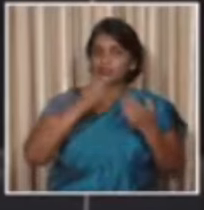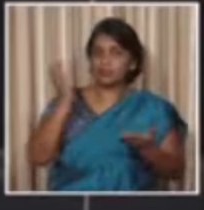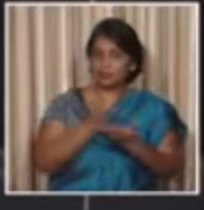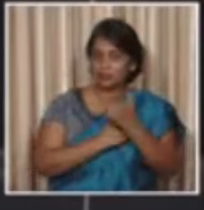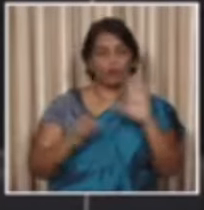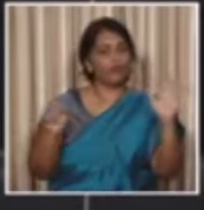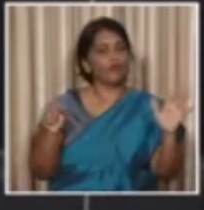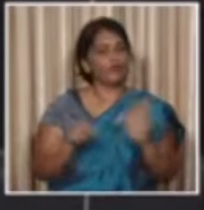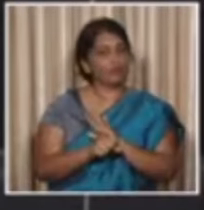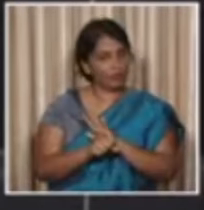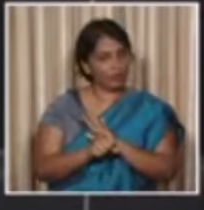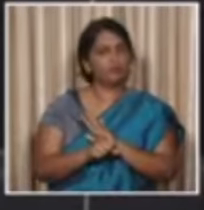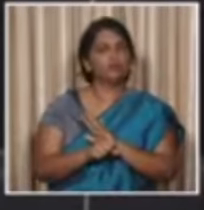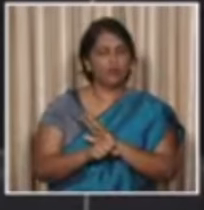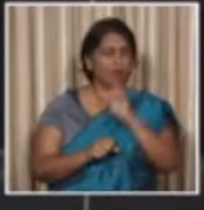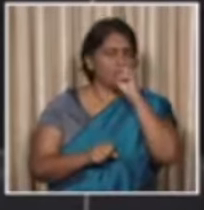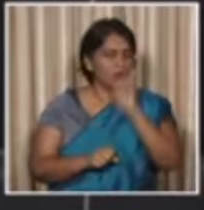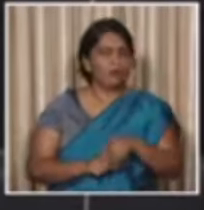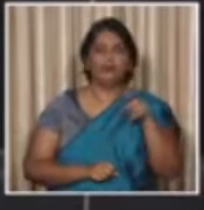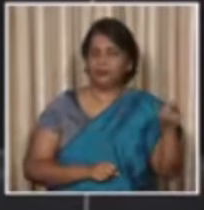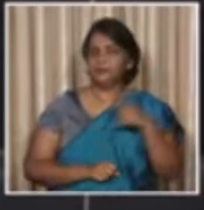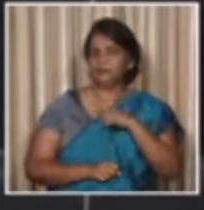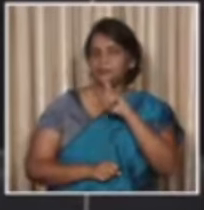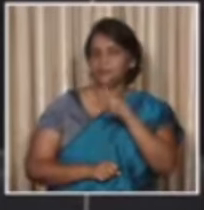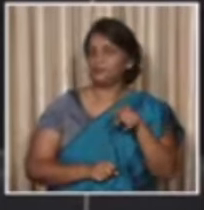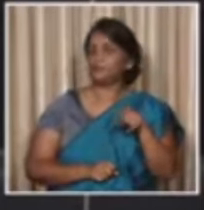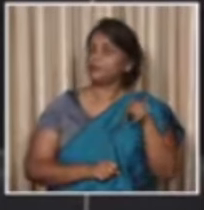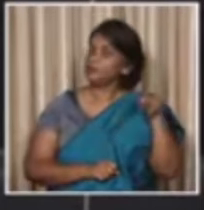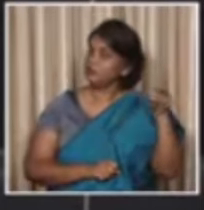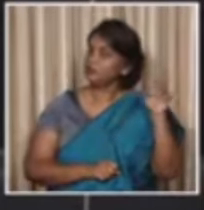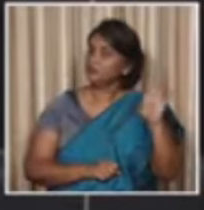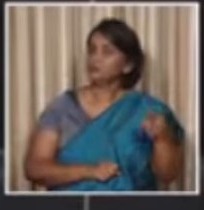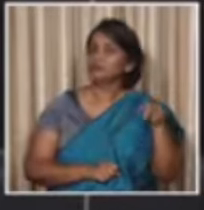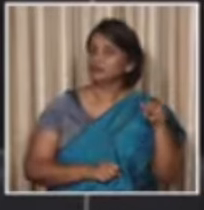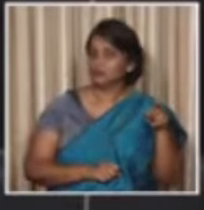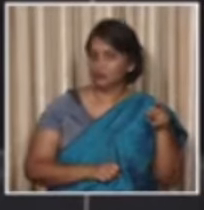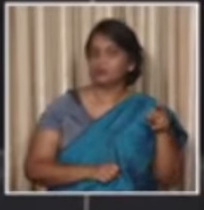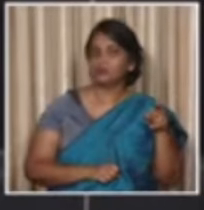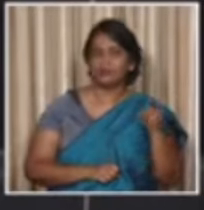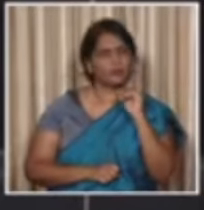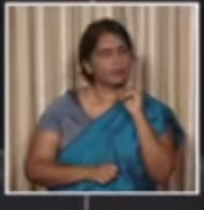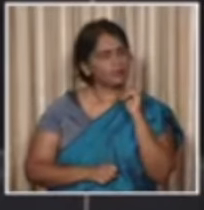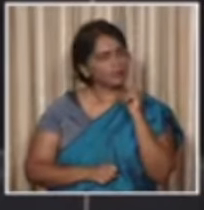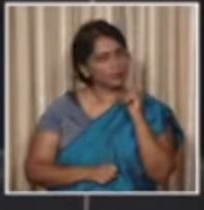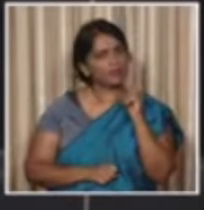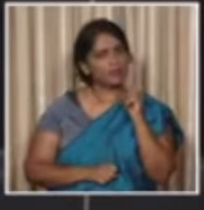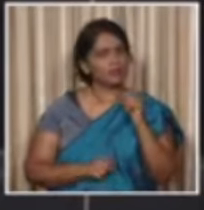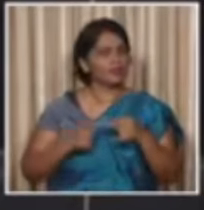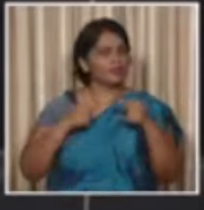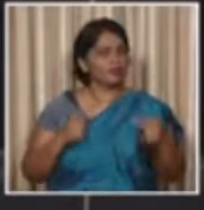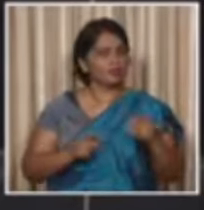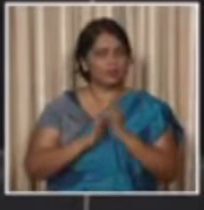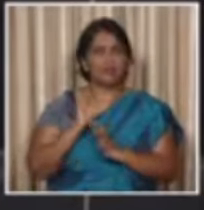the opposition wanted to vote, they could have voted, and some members of the opposition voted against.